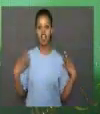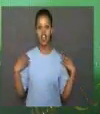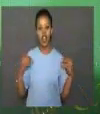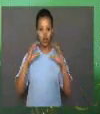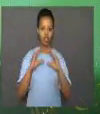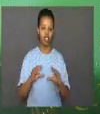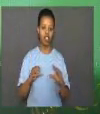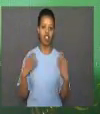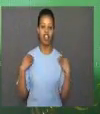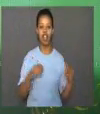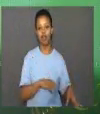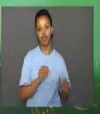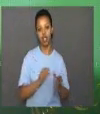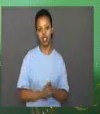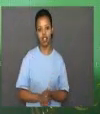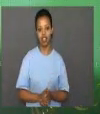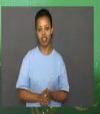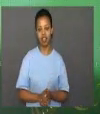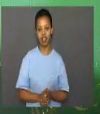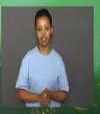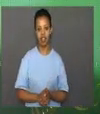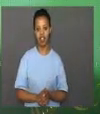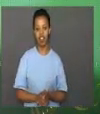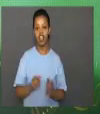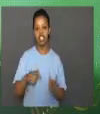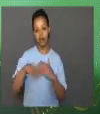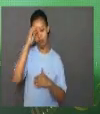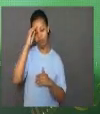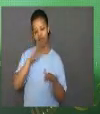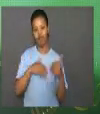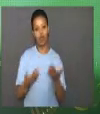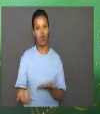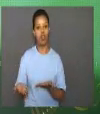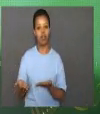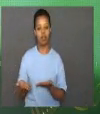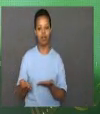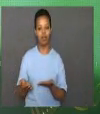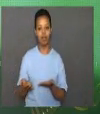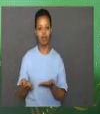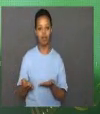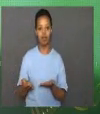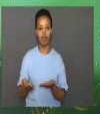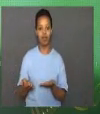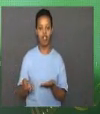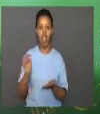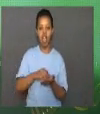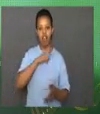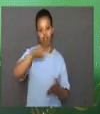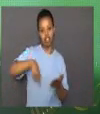Hello, teacher. Hello, students. Welcome to today's lesson on